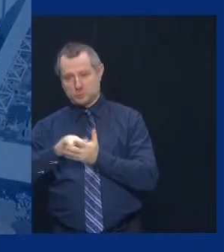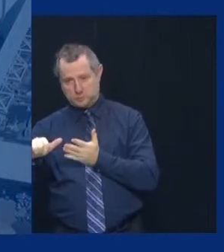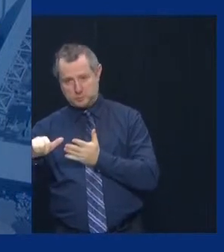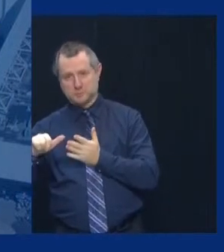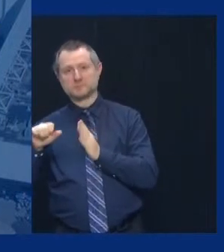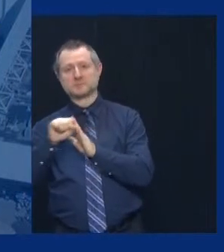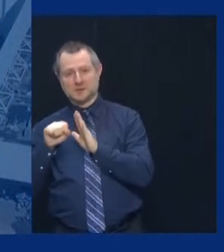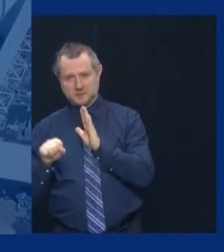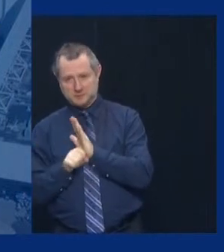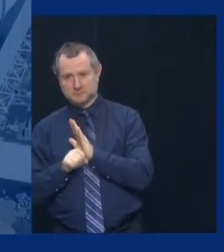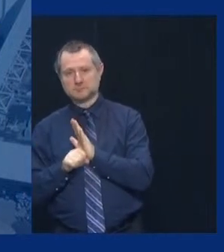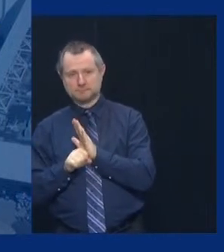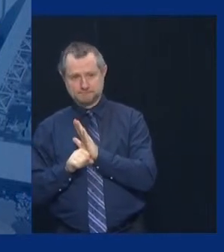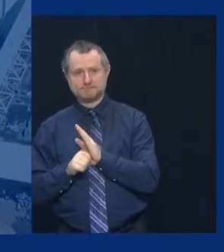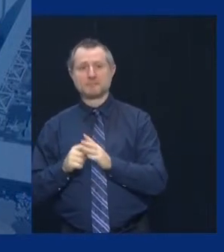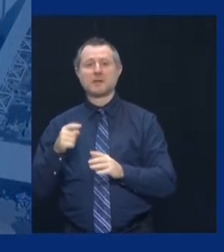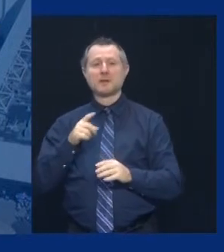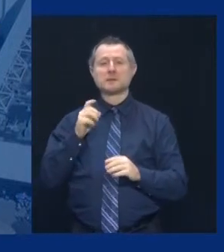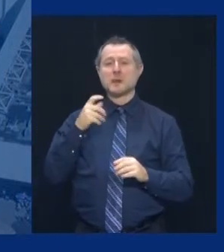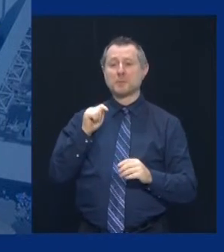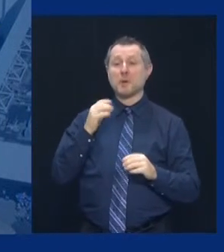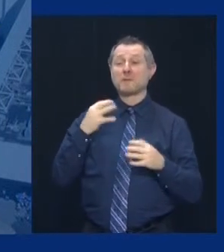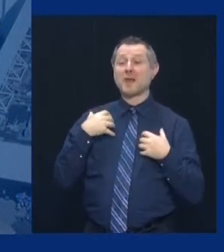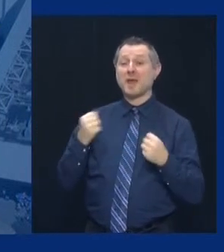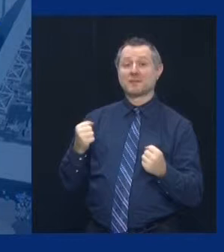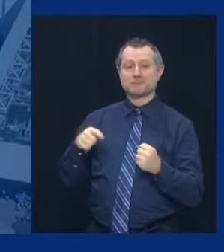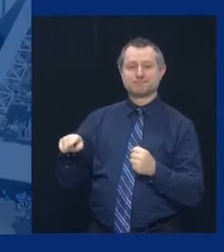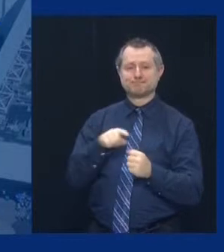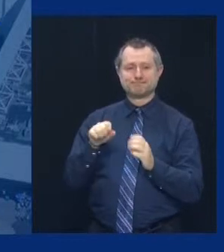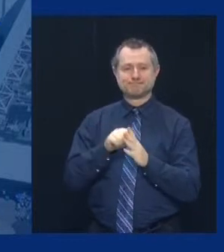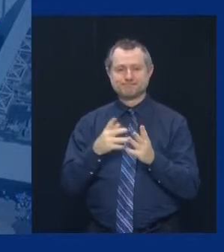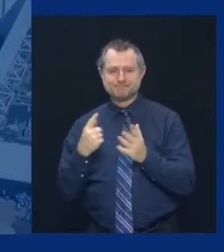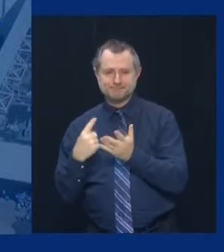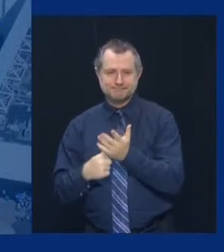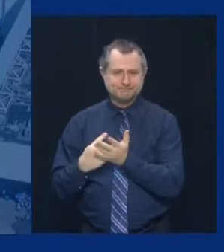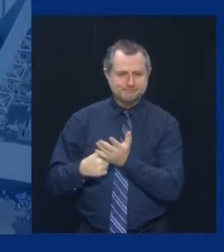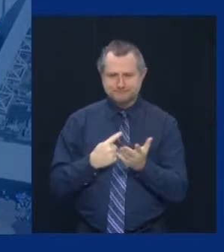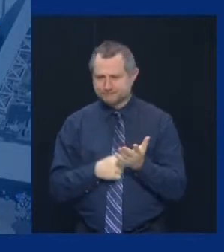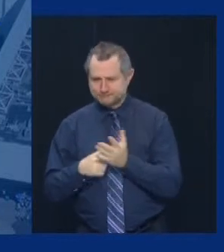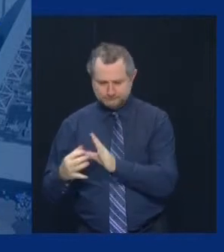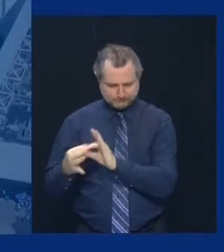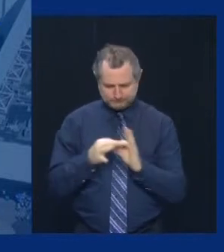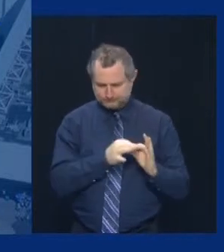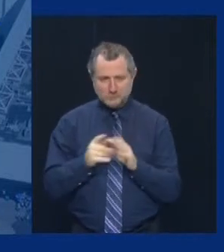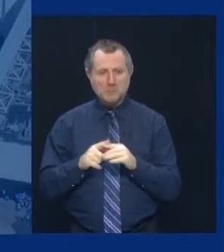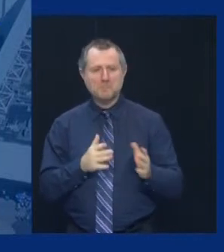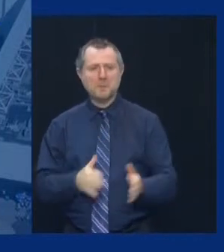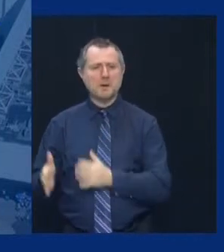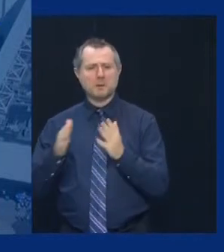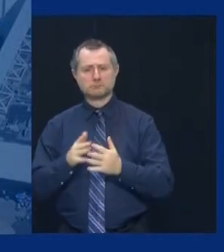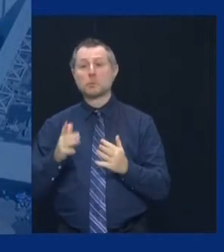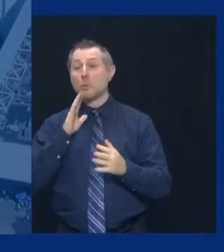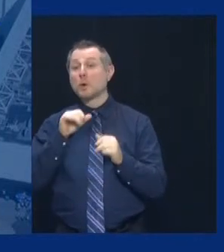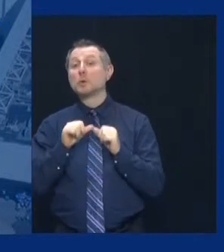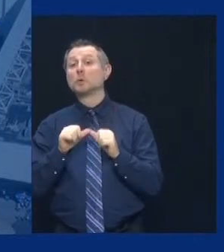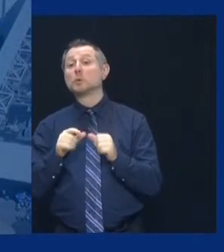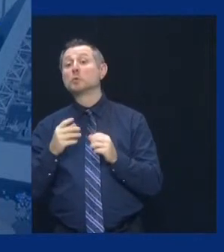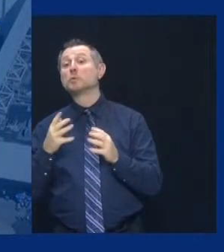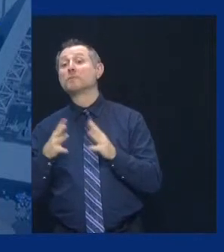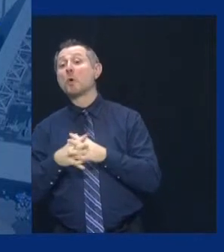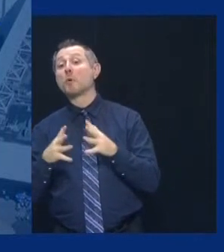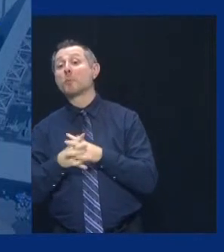plan that would allow the bills to operate. Now, this is not just about attending a football